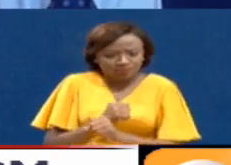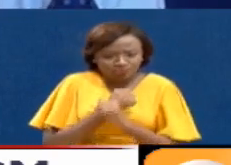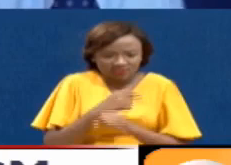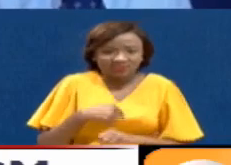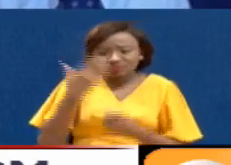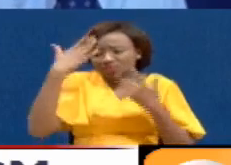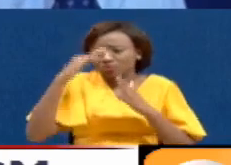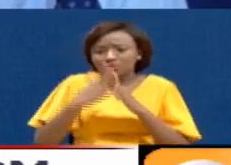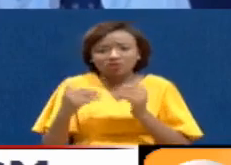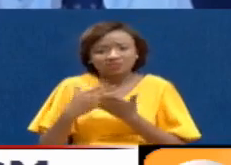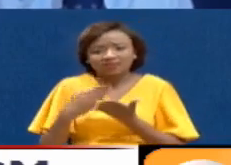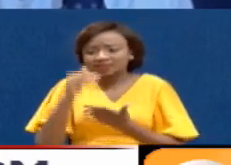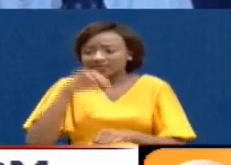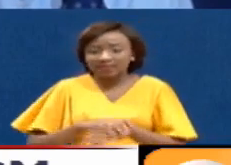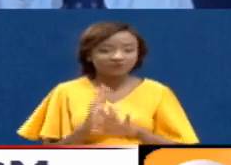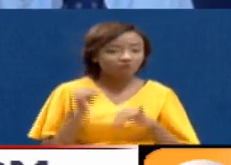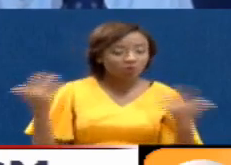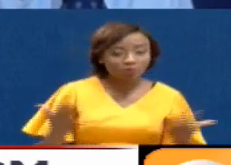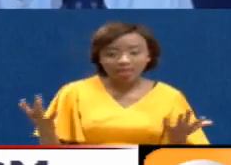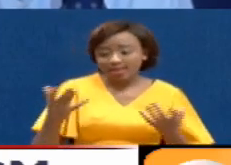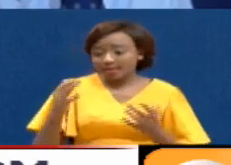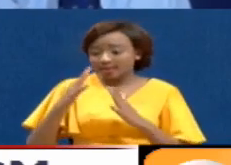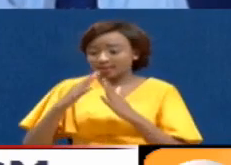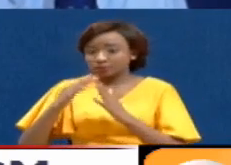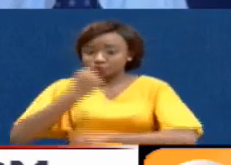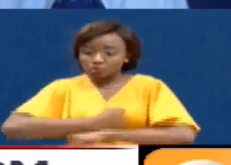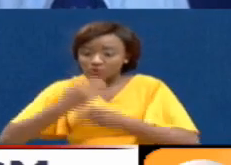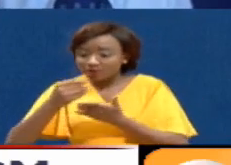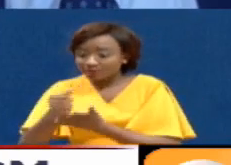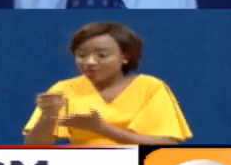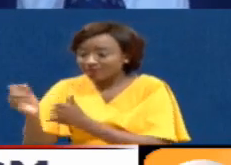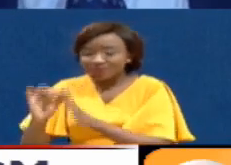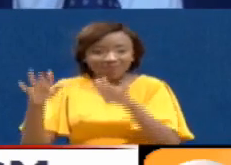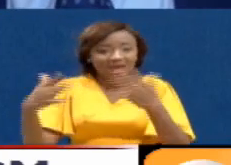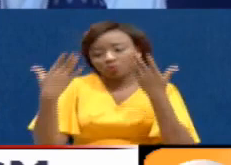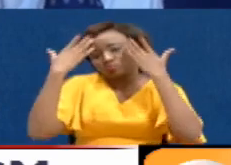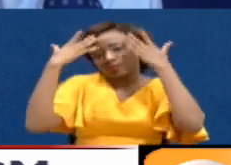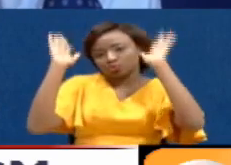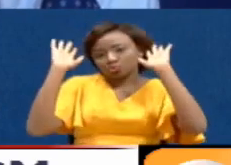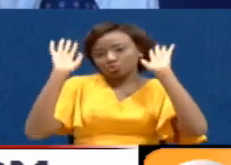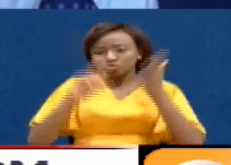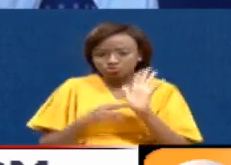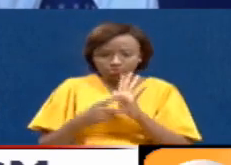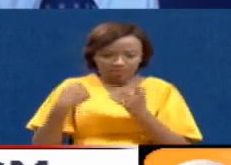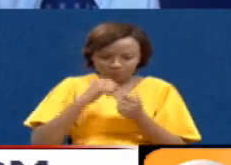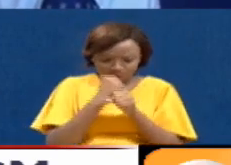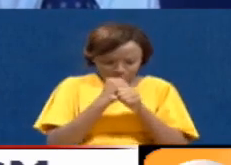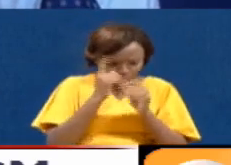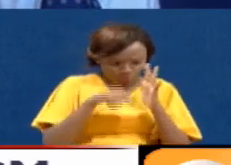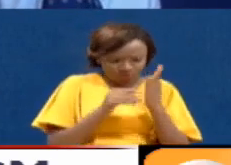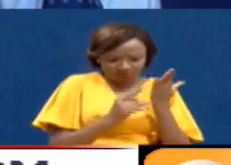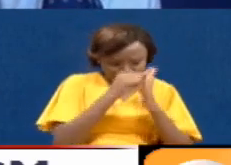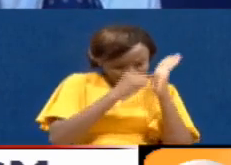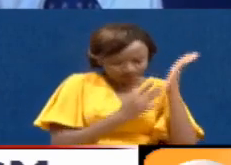their rent next month. They don't know where they're going to get their school fees when schools reopen. What measures can assist a person like that right now?